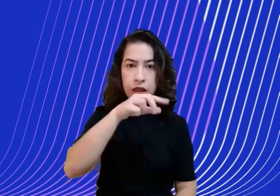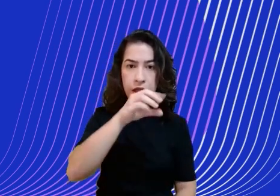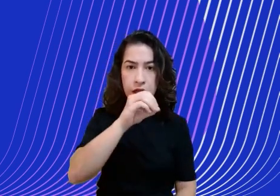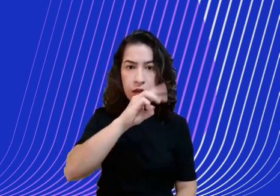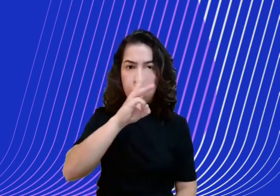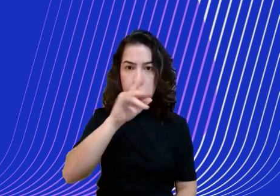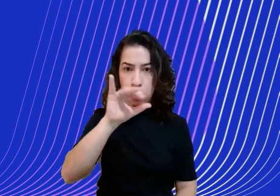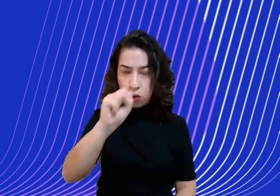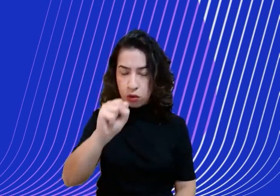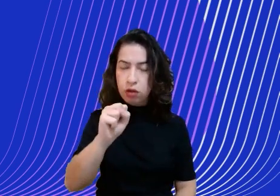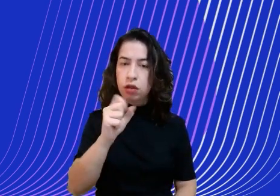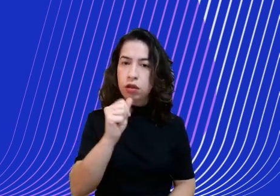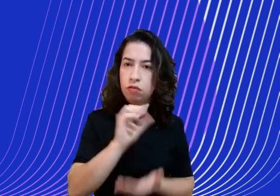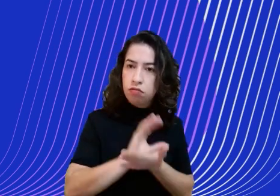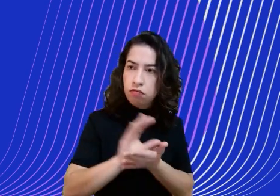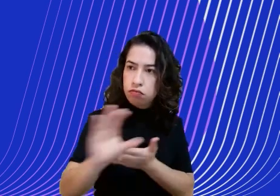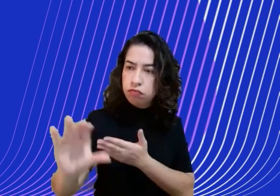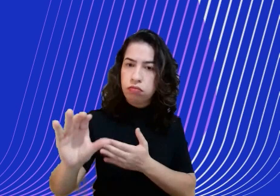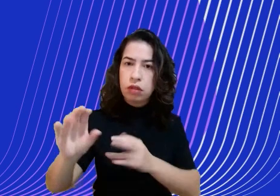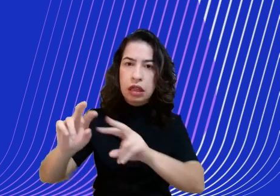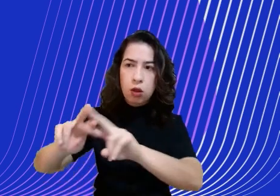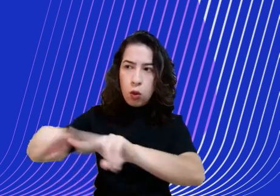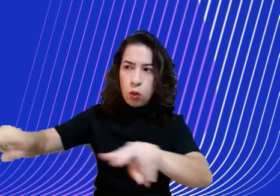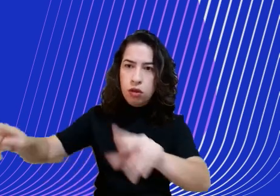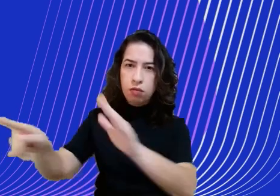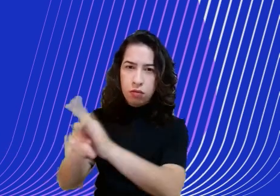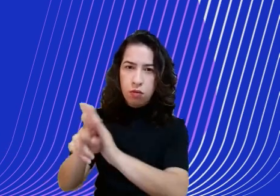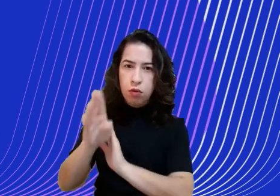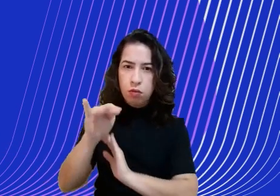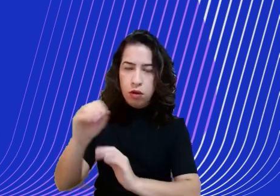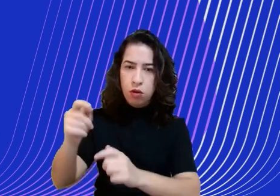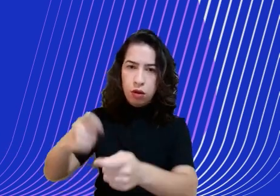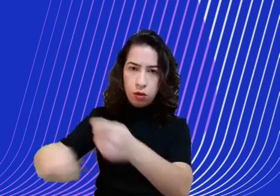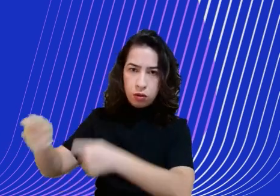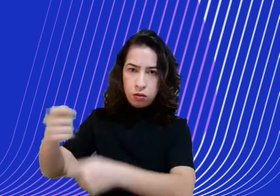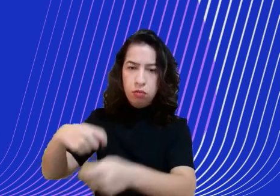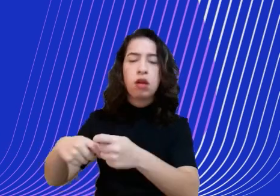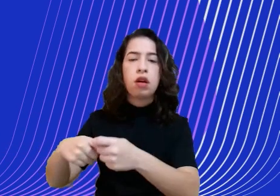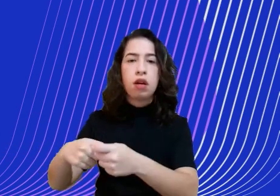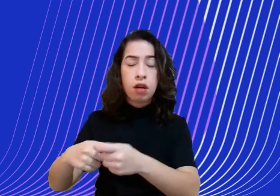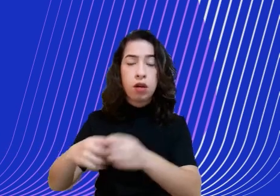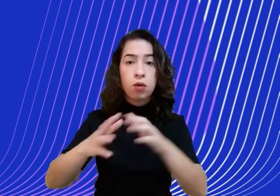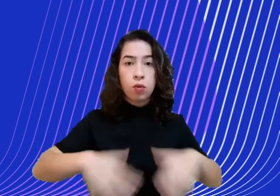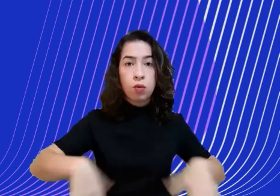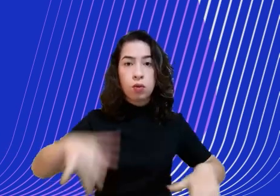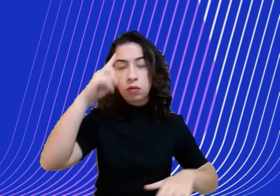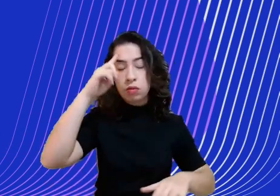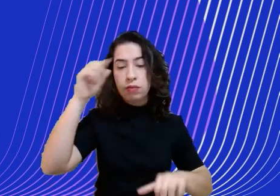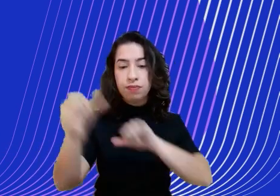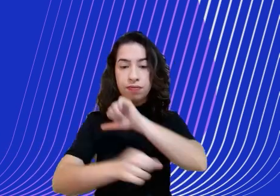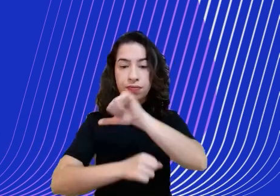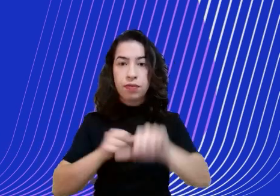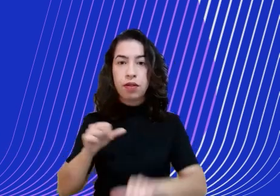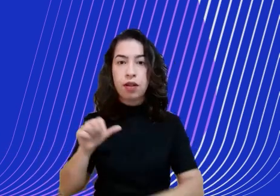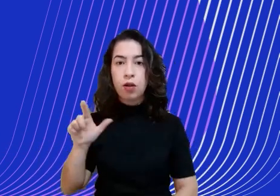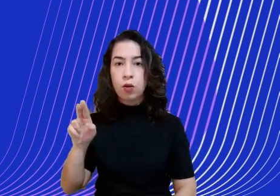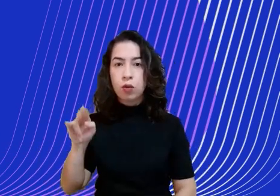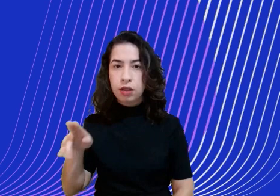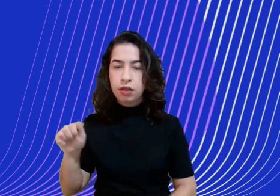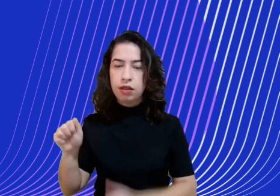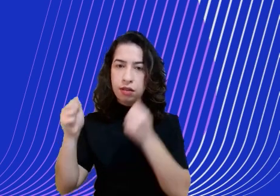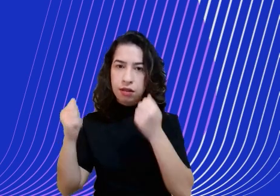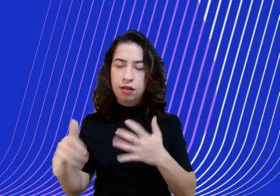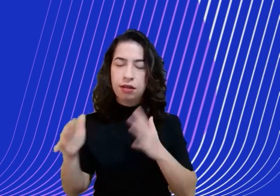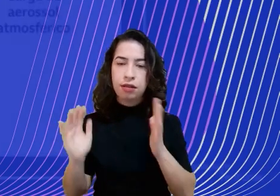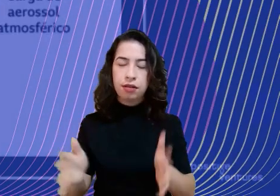are related to bioeconomy, it's doing this with consciousness and redirecting the view of the world that Luciana brought.